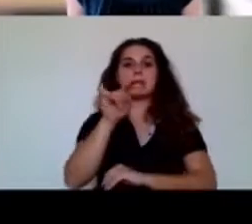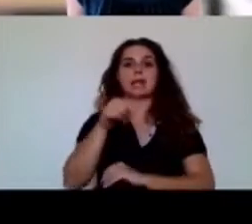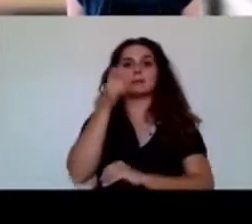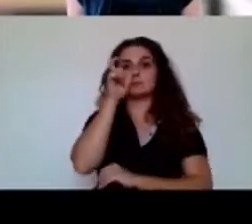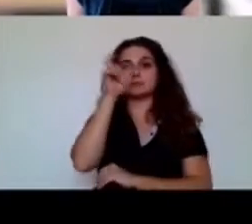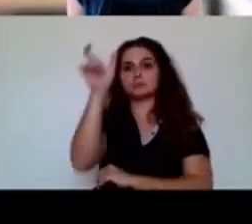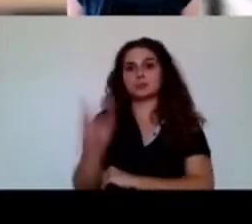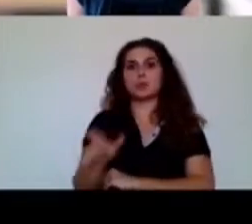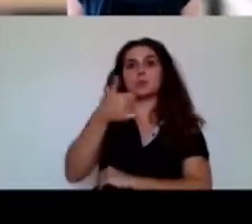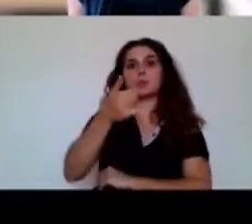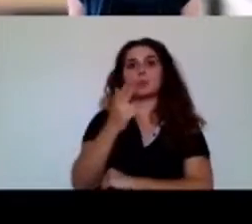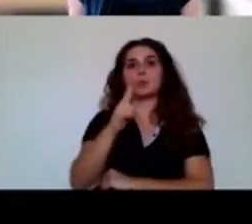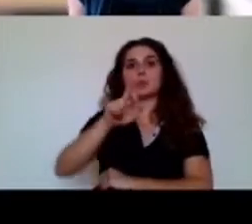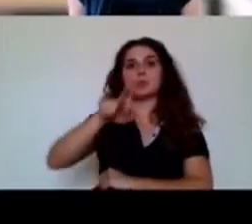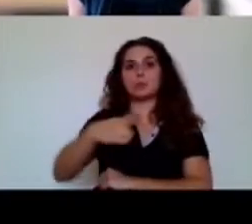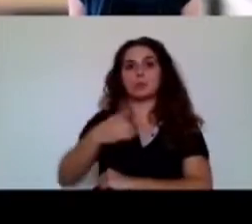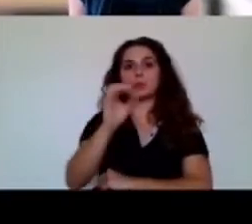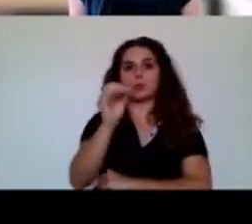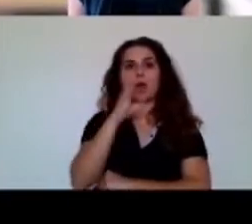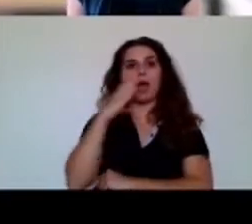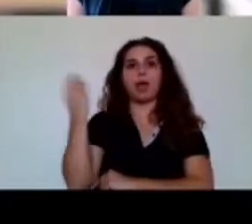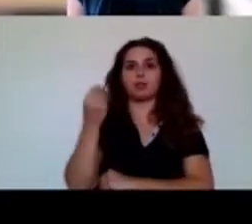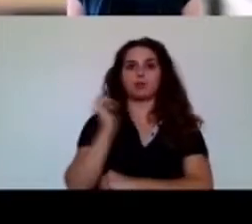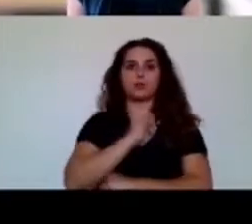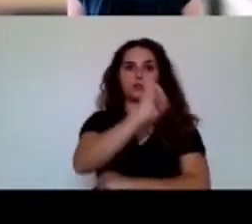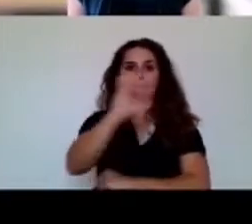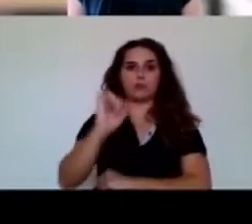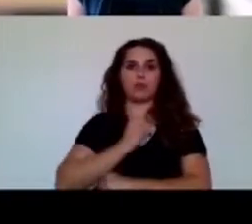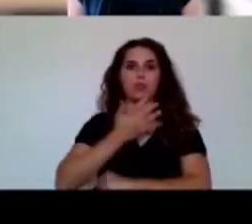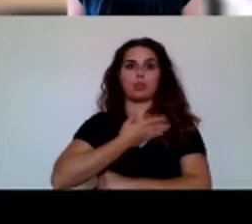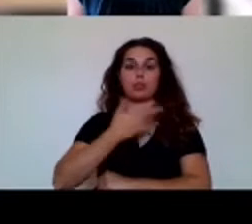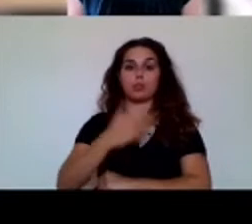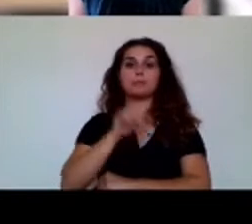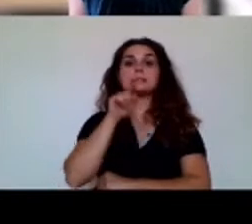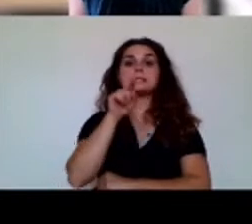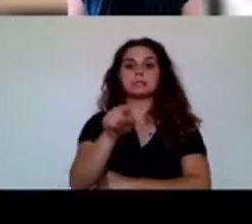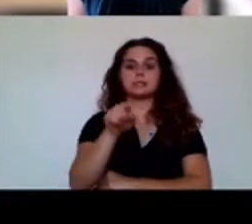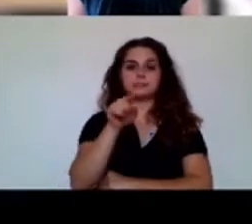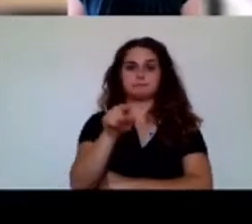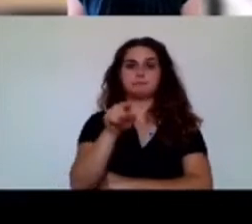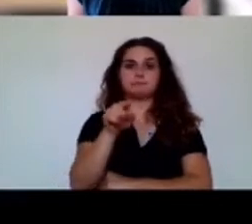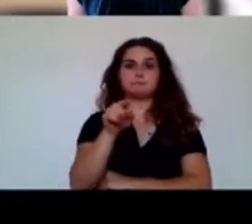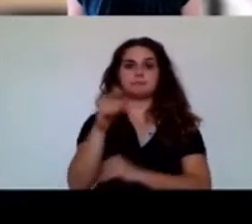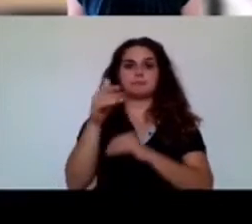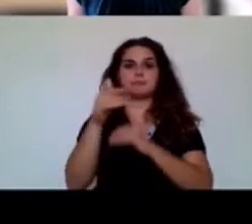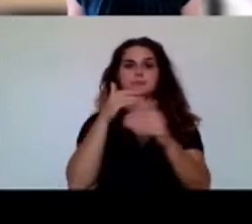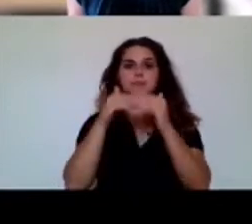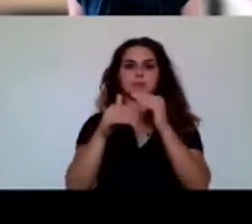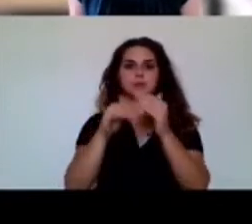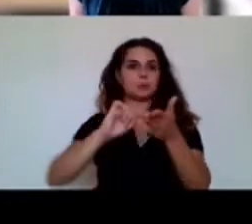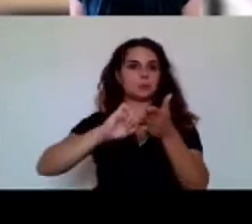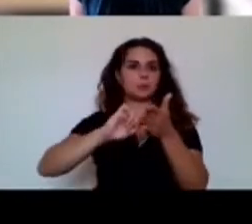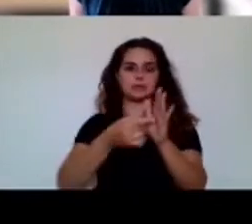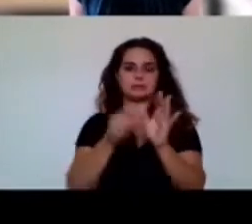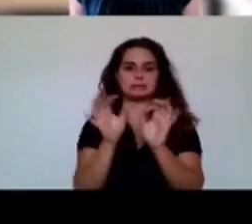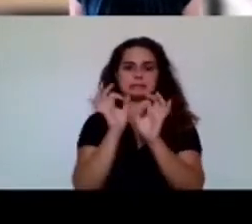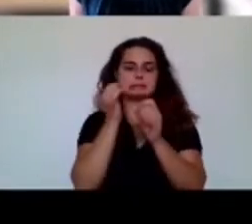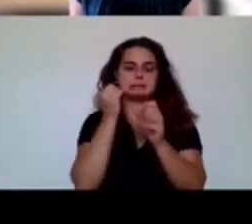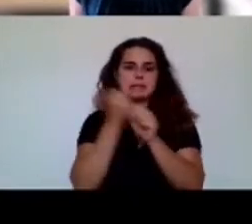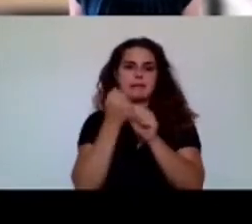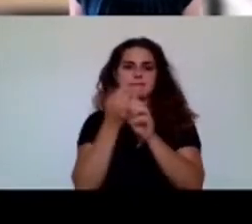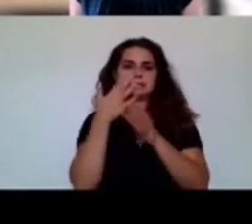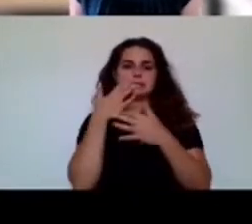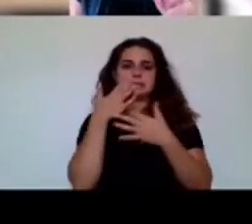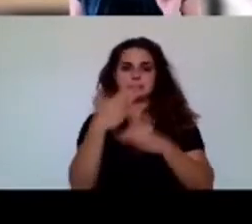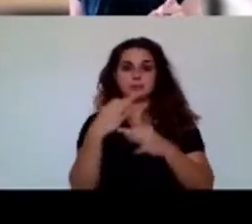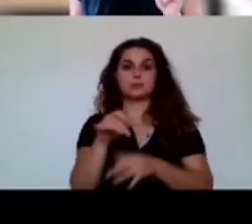Bruno, one of our PhD students, and he's going to do a very simple task. Bruno in